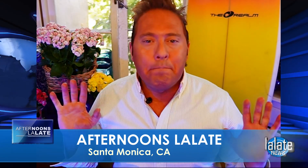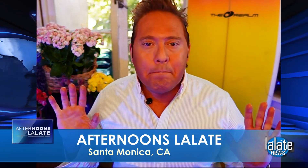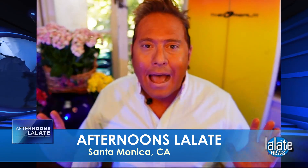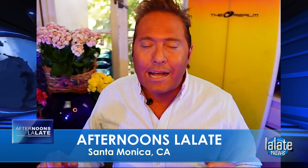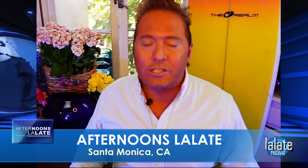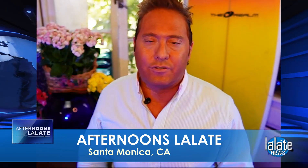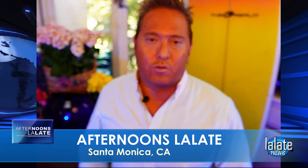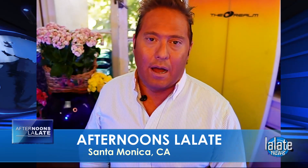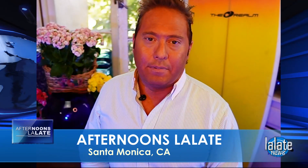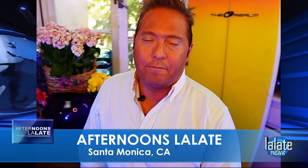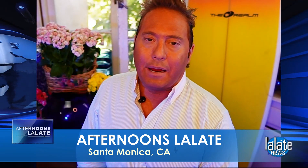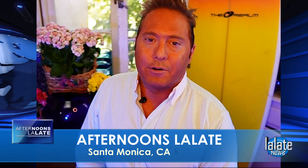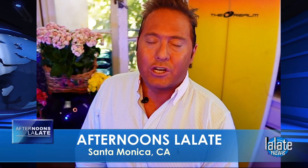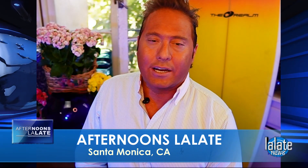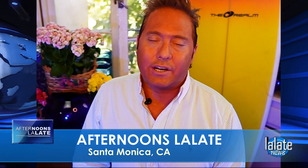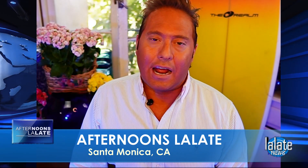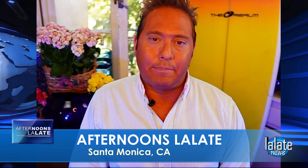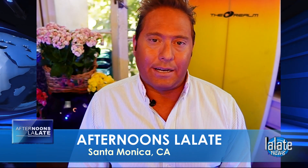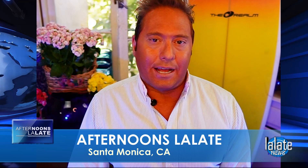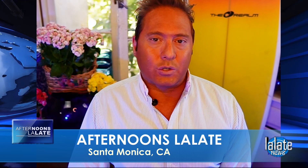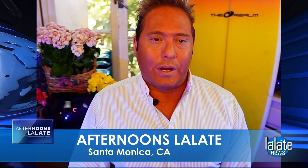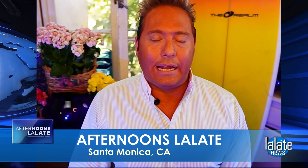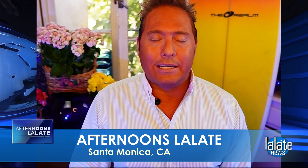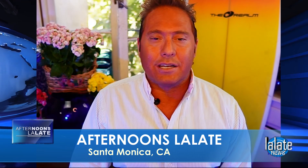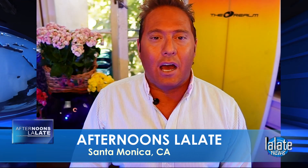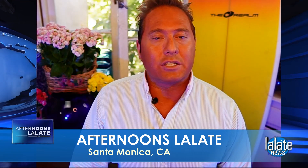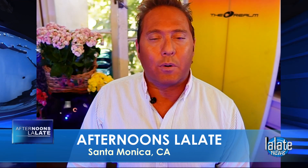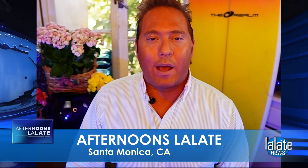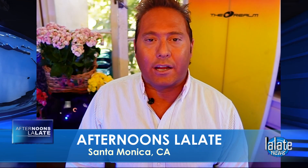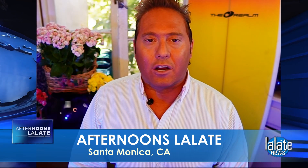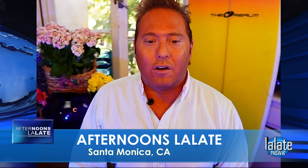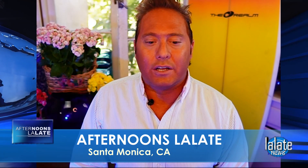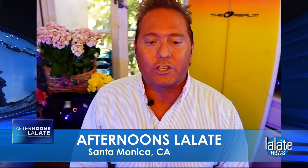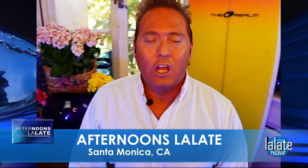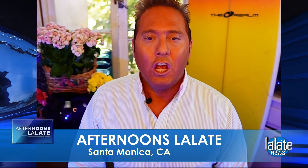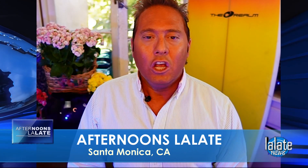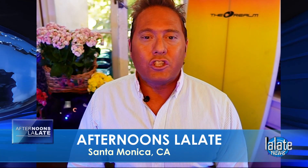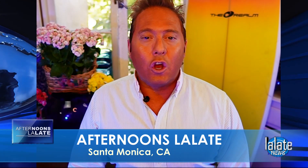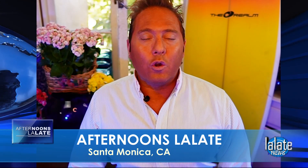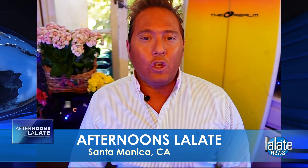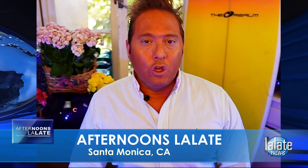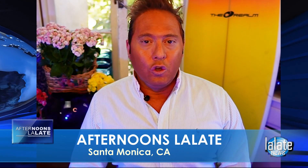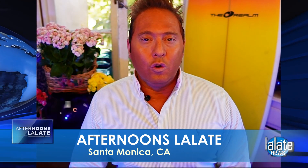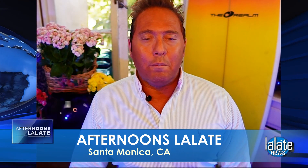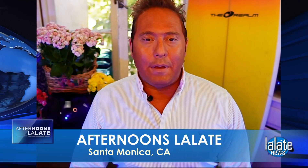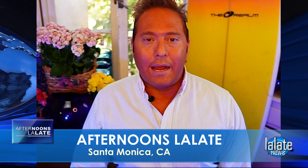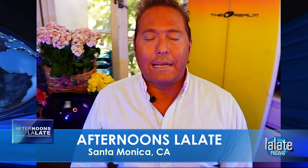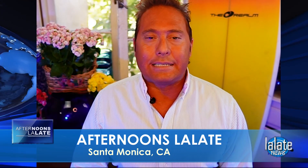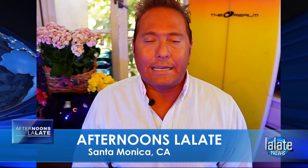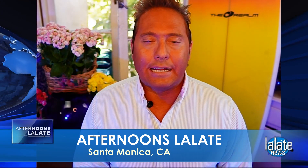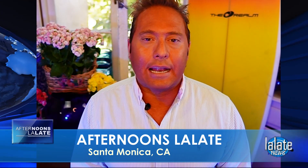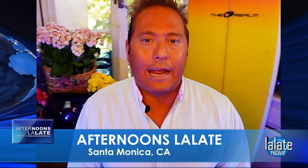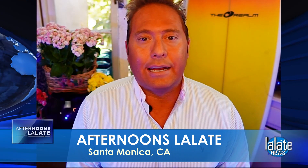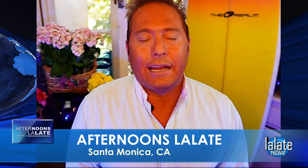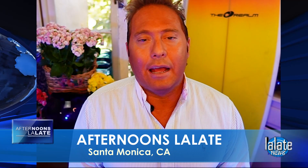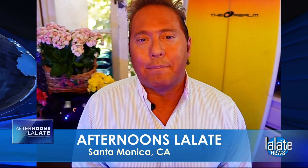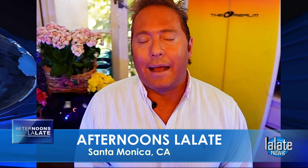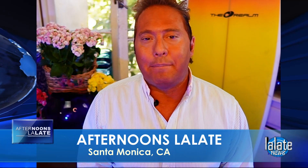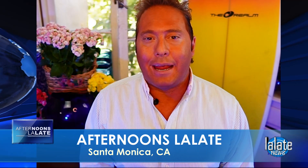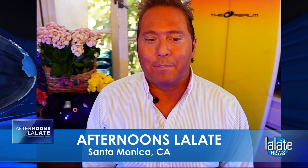a massive drop of paper checks that are happening next week. It is not a sporadic occurrence. So you may see it